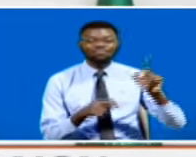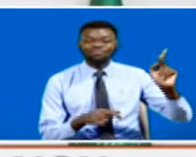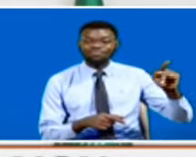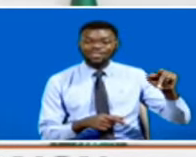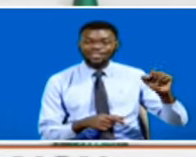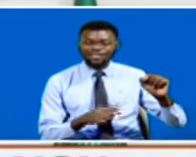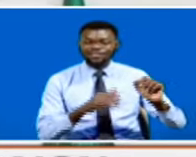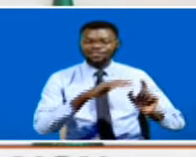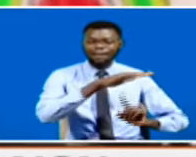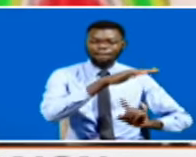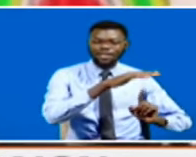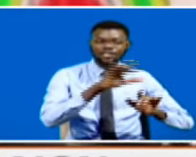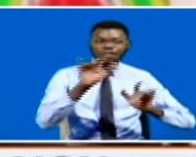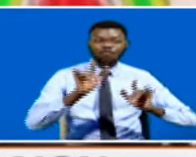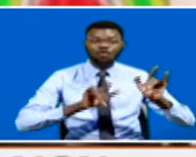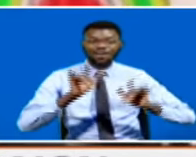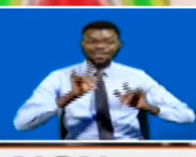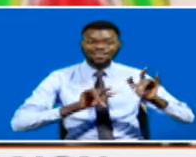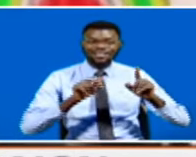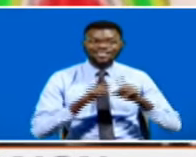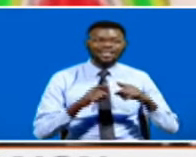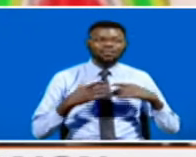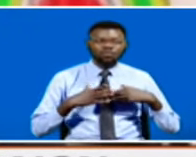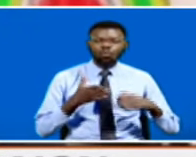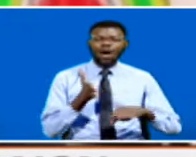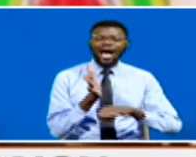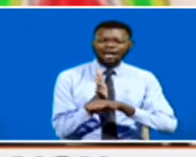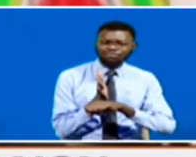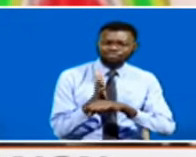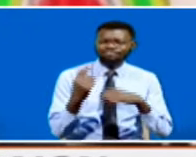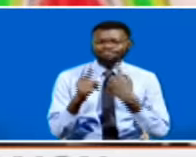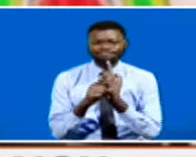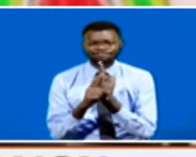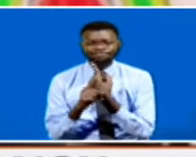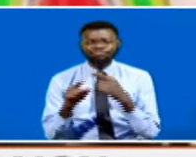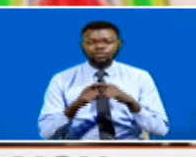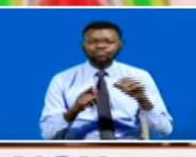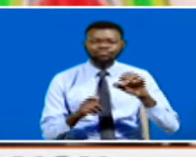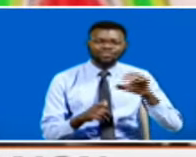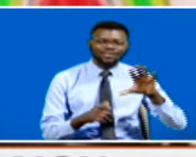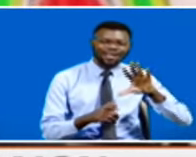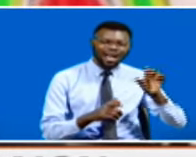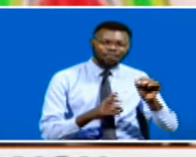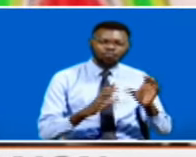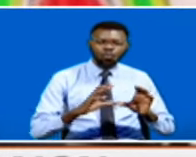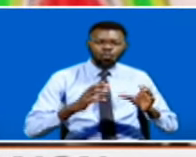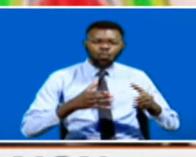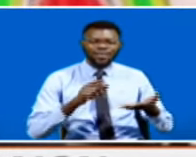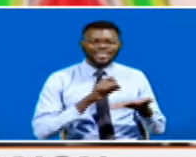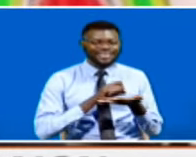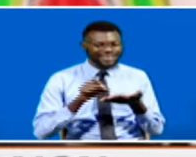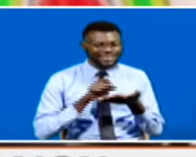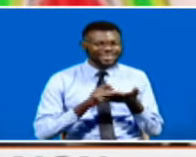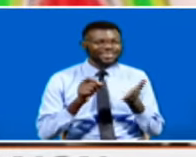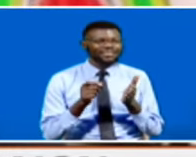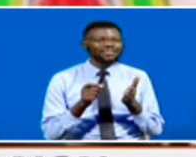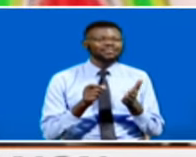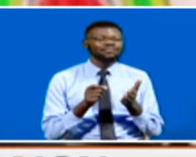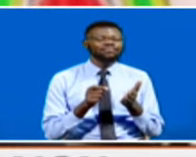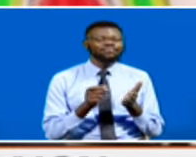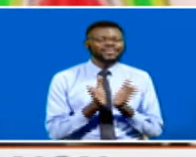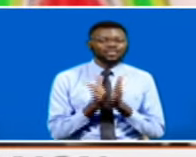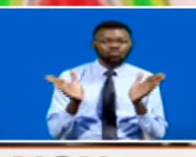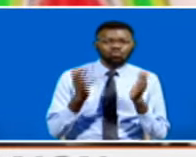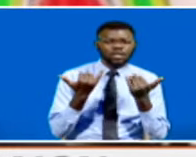Secretary Korir Sing'oei, and top diplomats, including East African Community Secretary General Peter Mathuki. The trio have